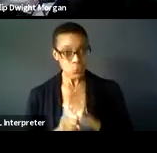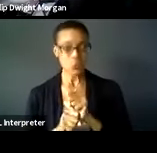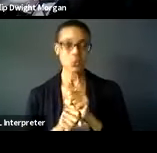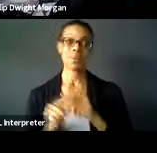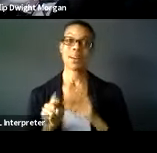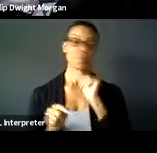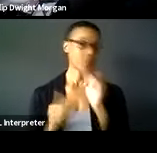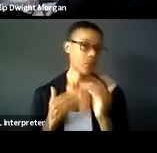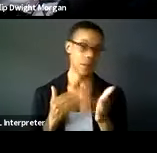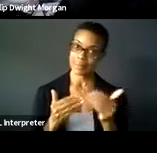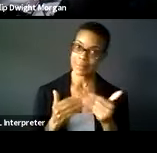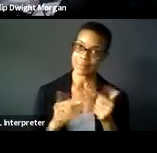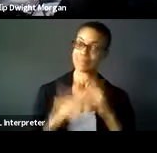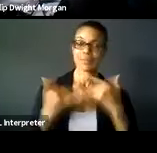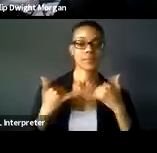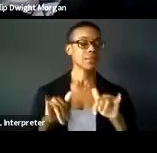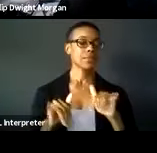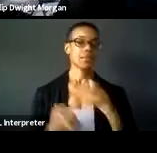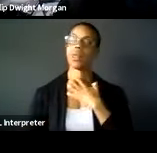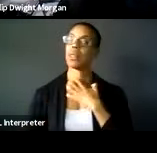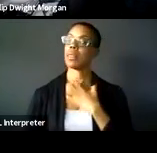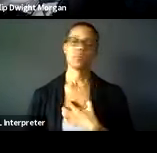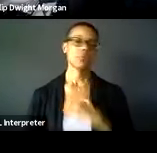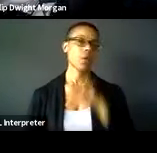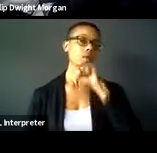it because it's not about me.